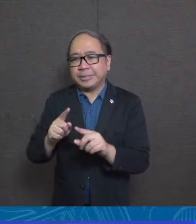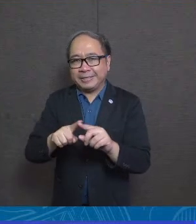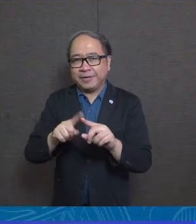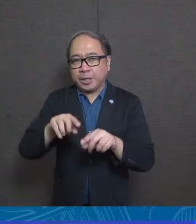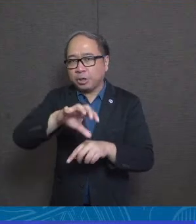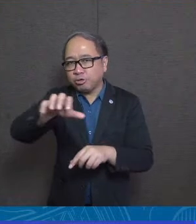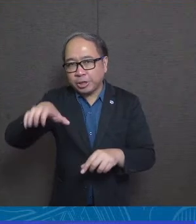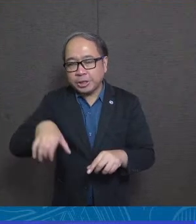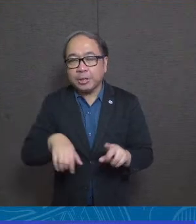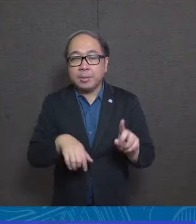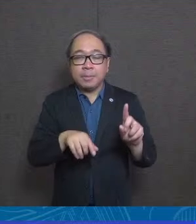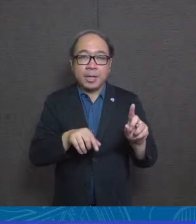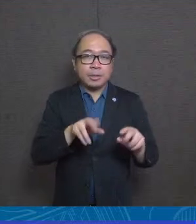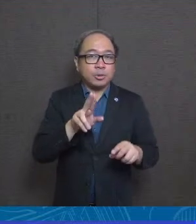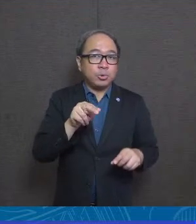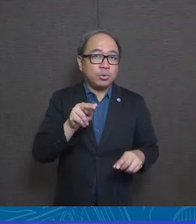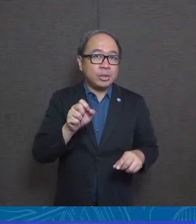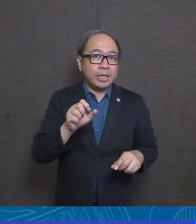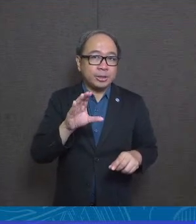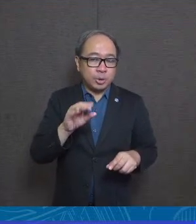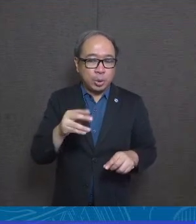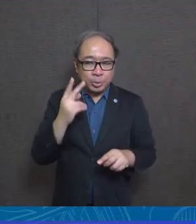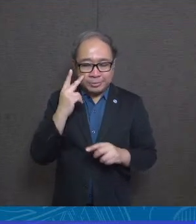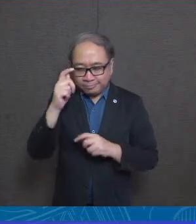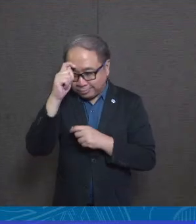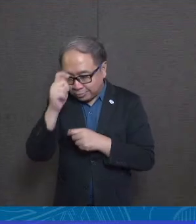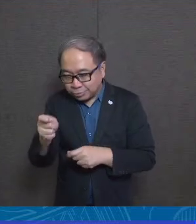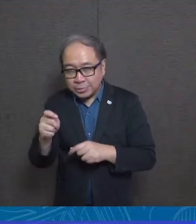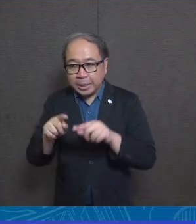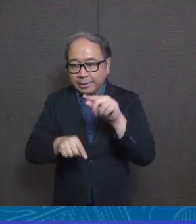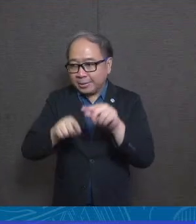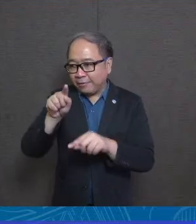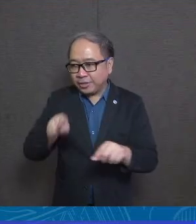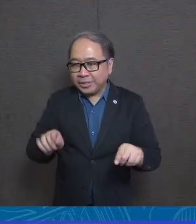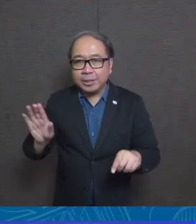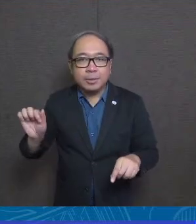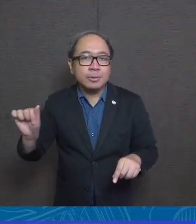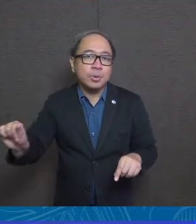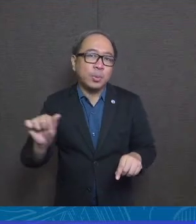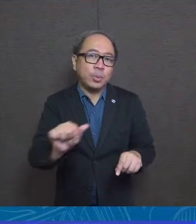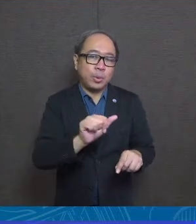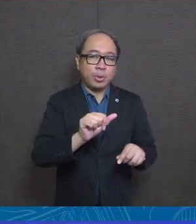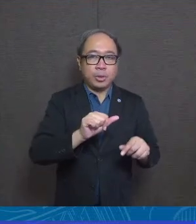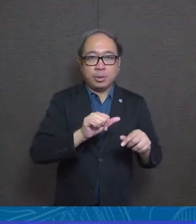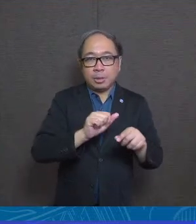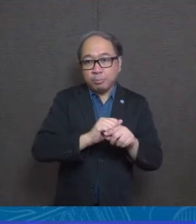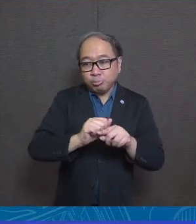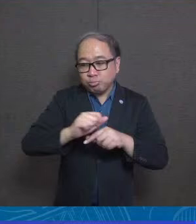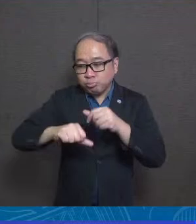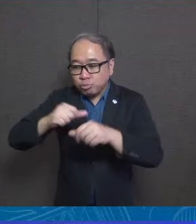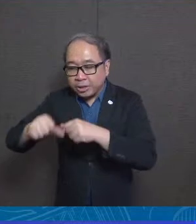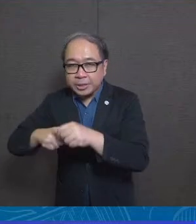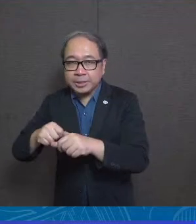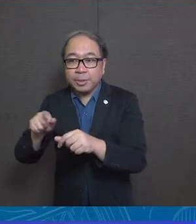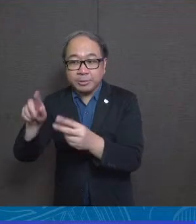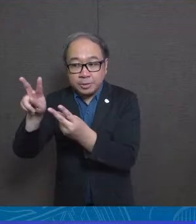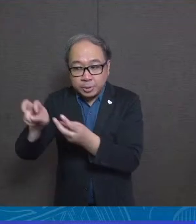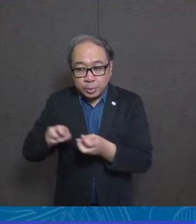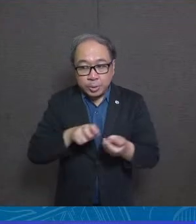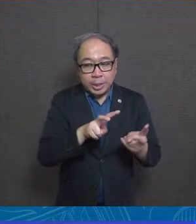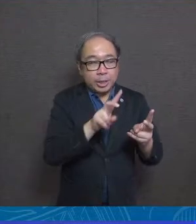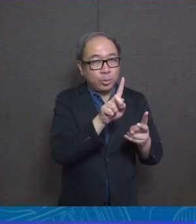recommendation acknowledges the diversity of practices and brings all these actions and movements under the umbrella of